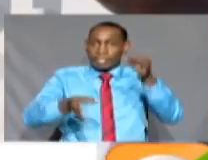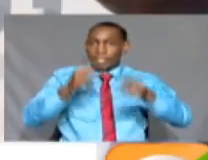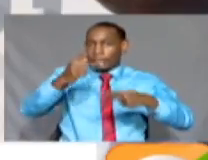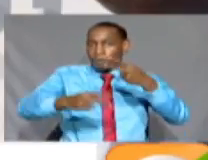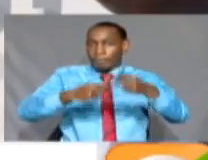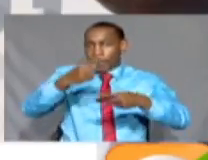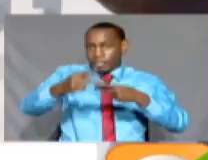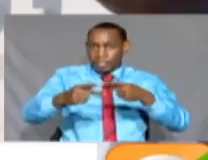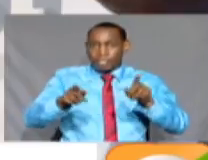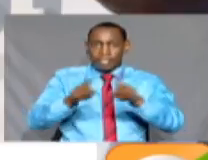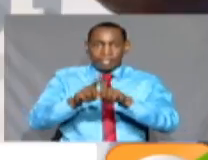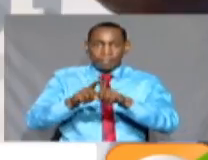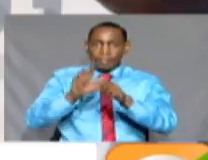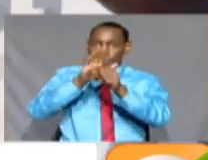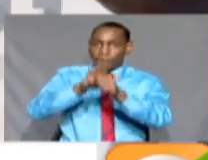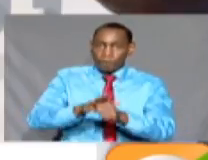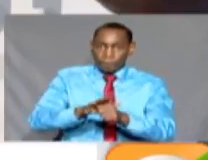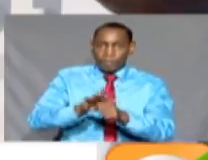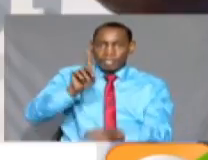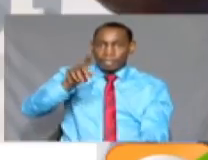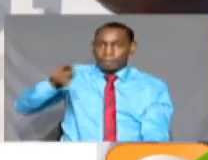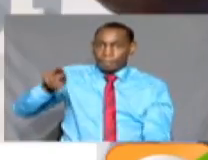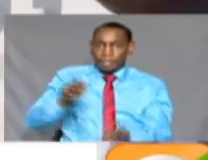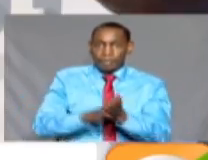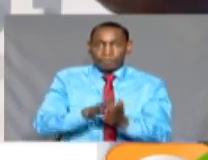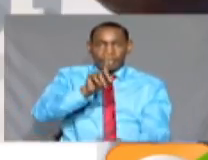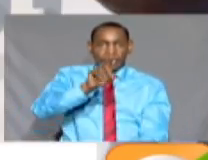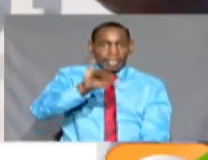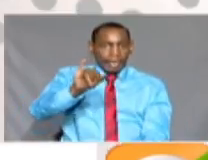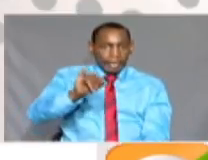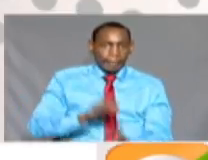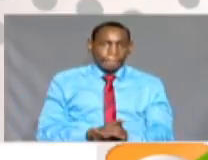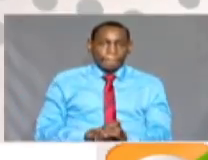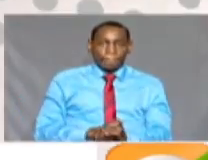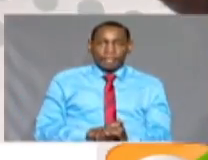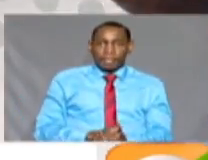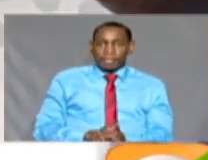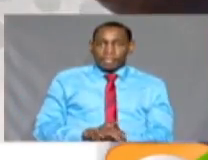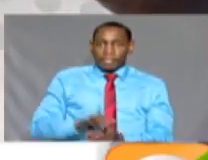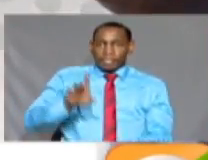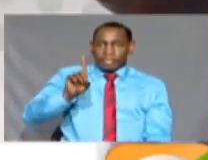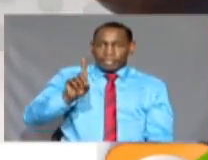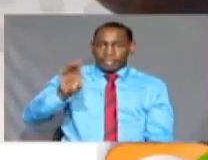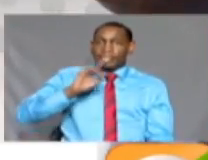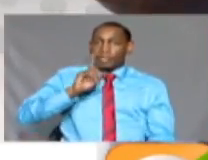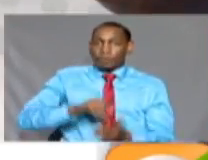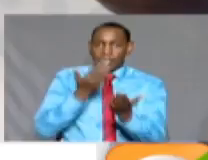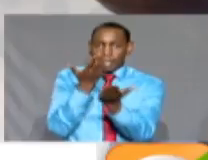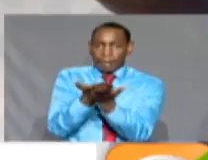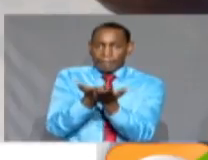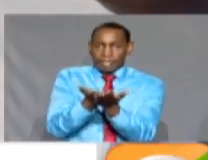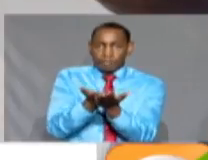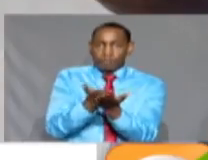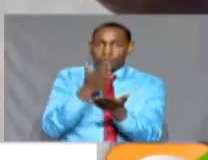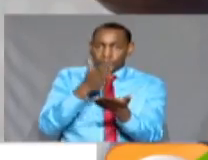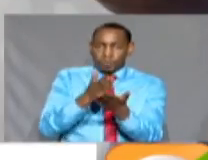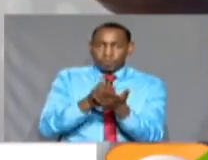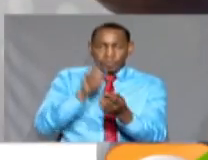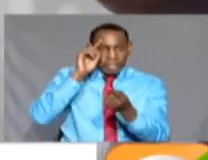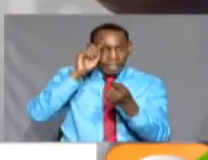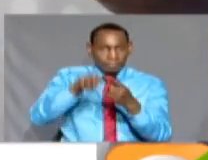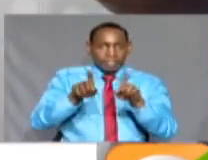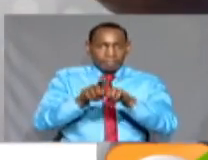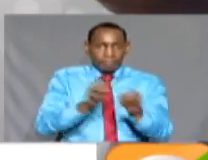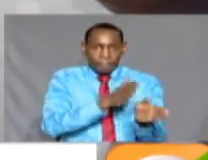process and to step on the shoes of the DPP and the DCI. Kinoti adds that the application is deliberate and